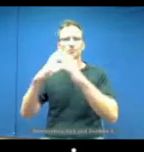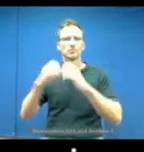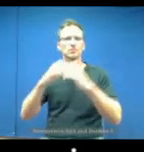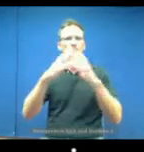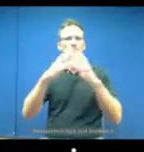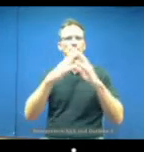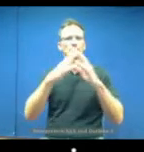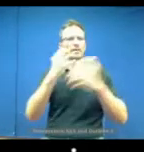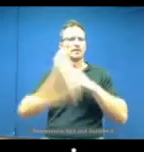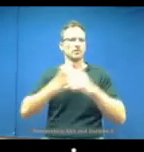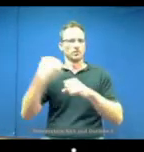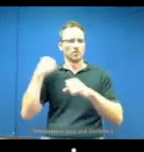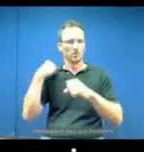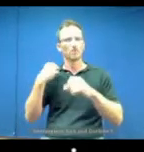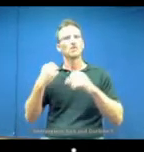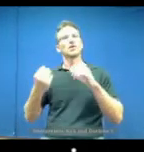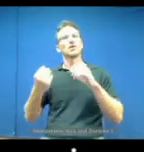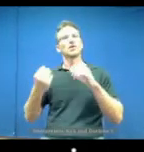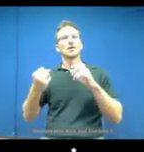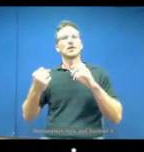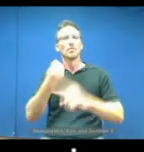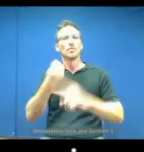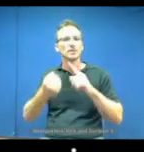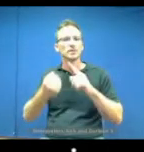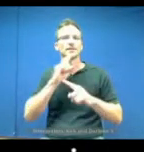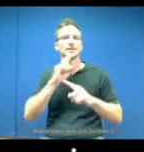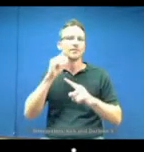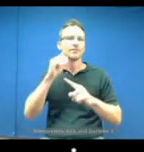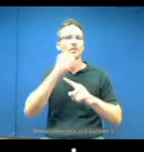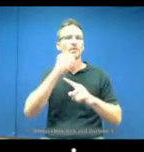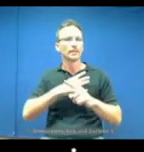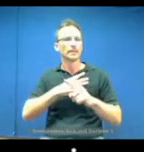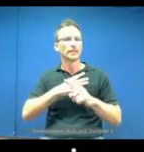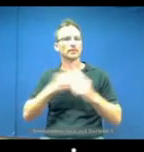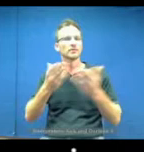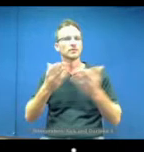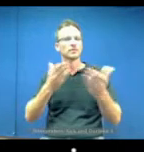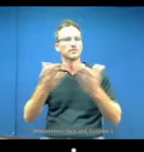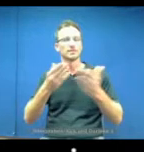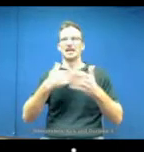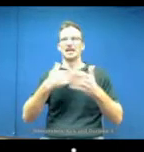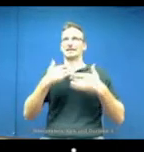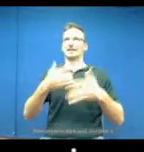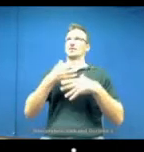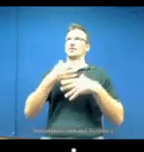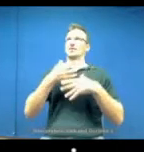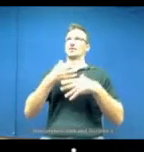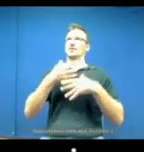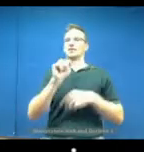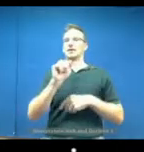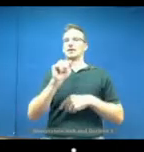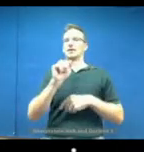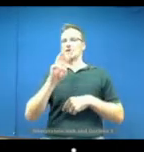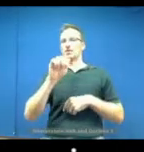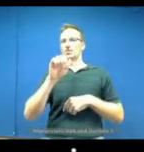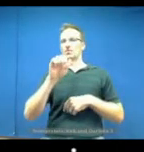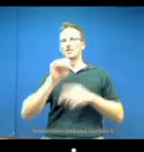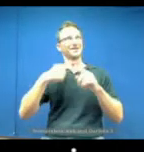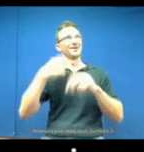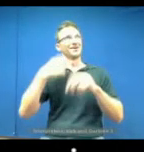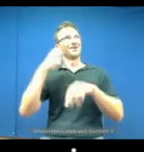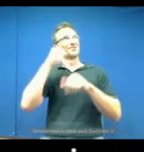Women's Advocacy Services. I always call it ADWA, so hard to remember what it stands for. And we'll talk a little bit more about that